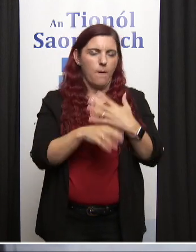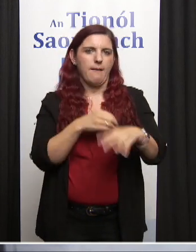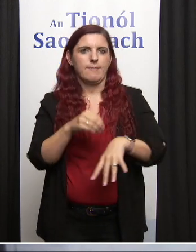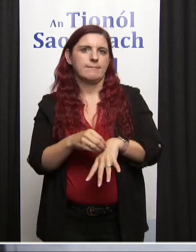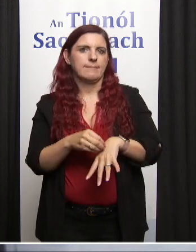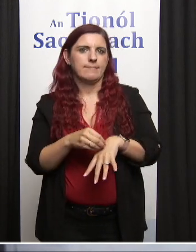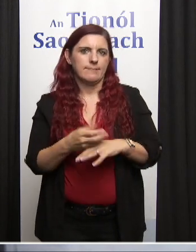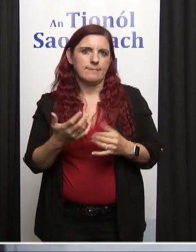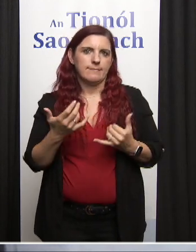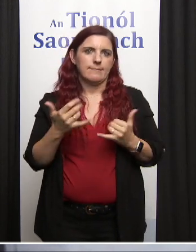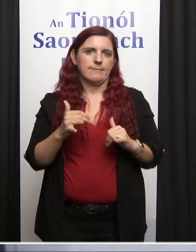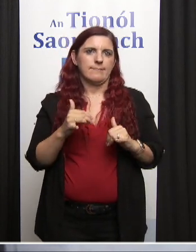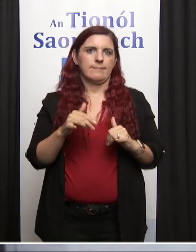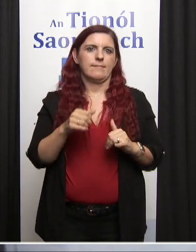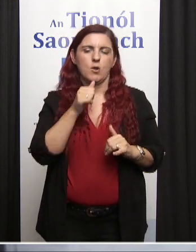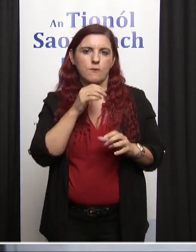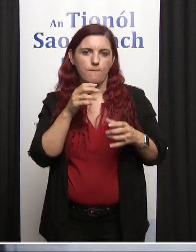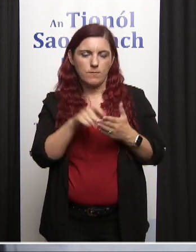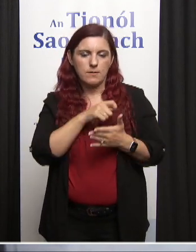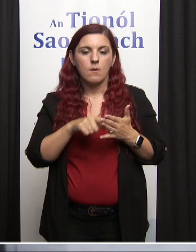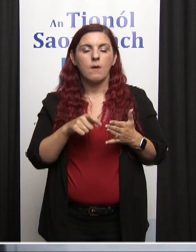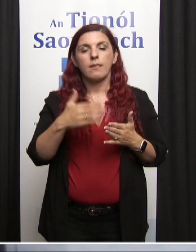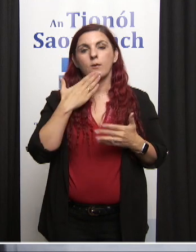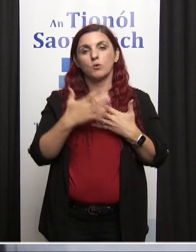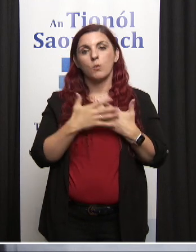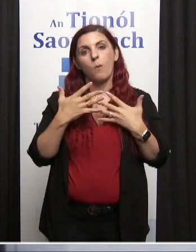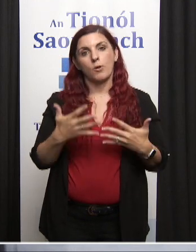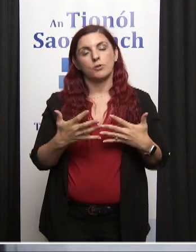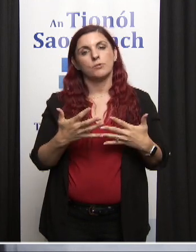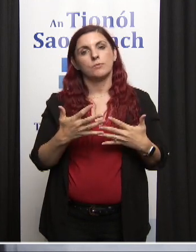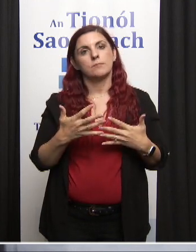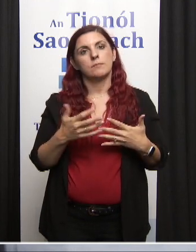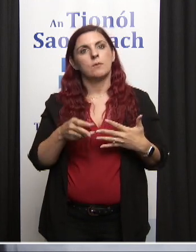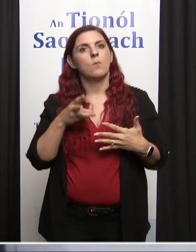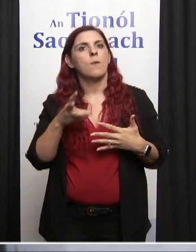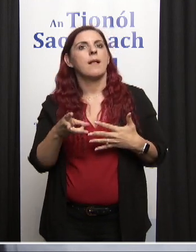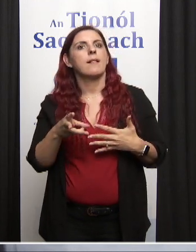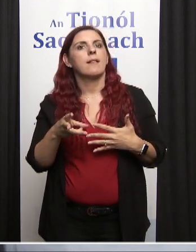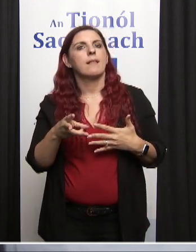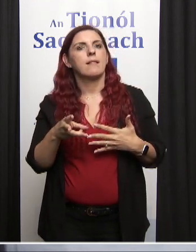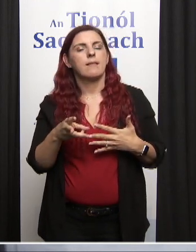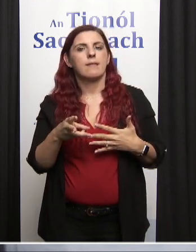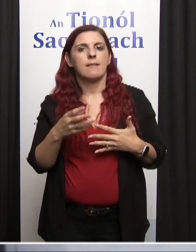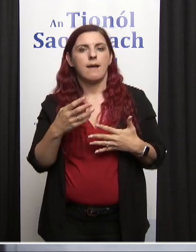get on the first to vote. So again, thank you so much. We will have those, and we're committed